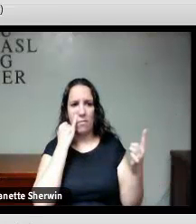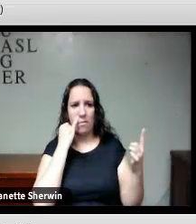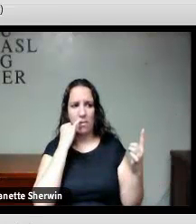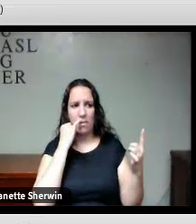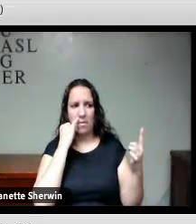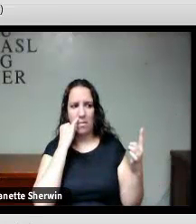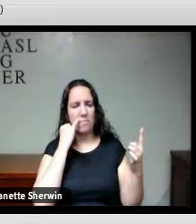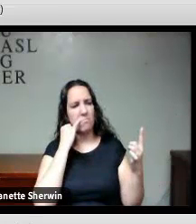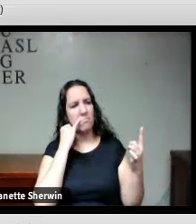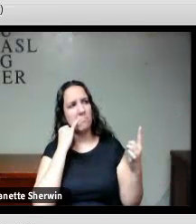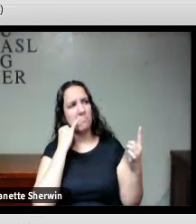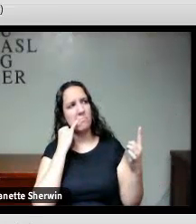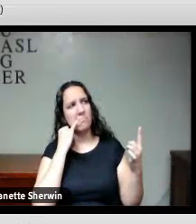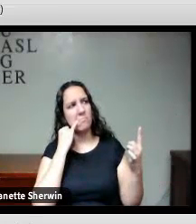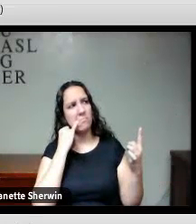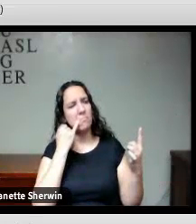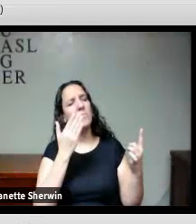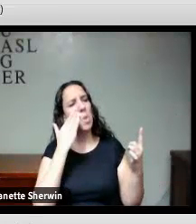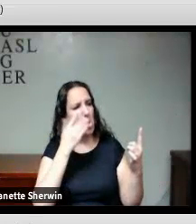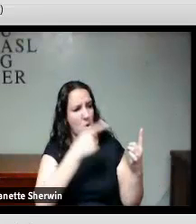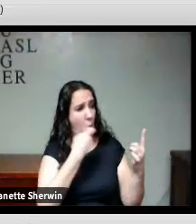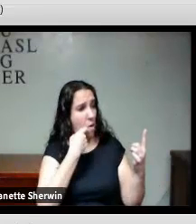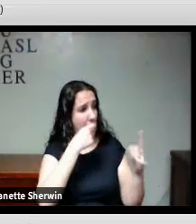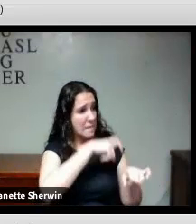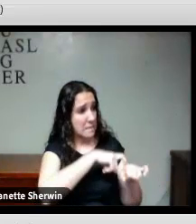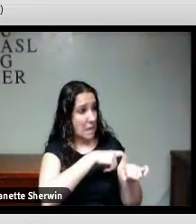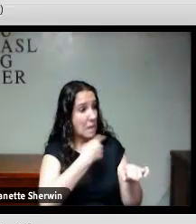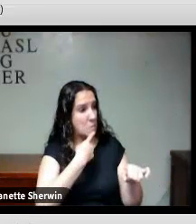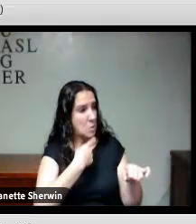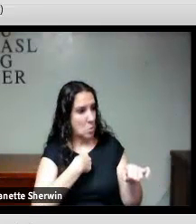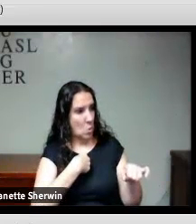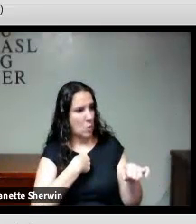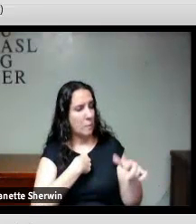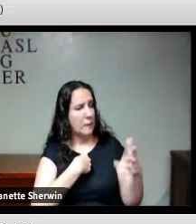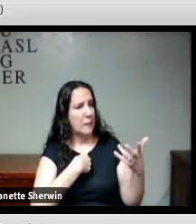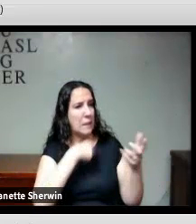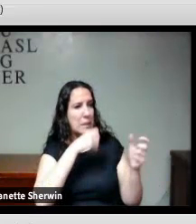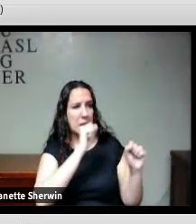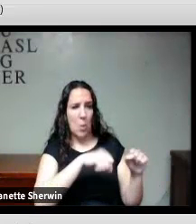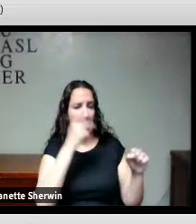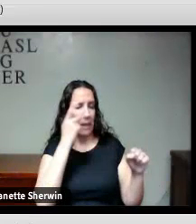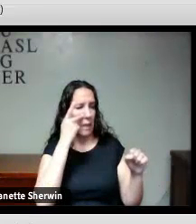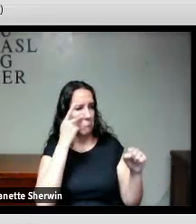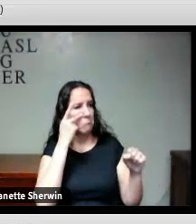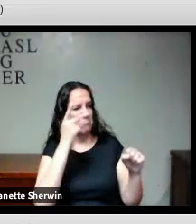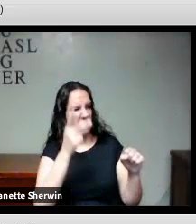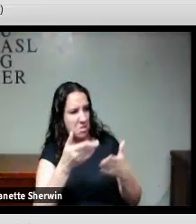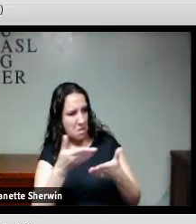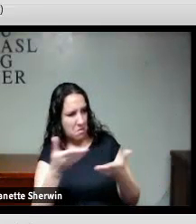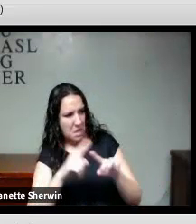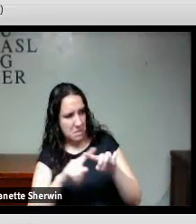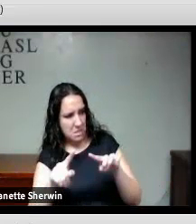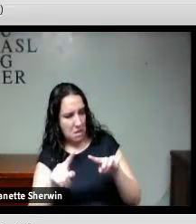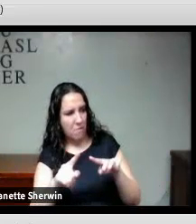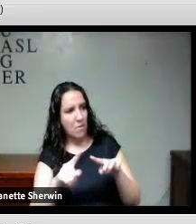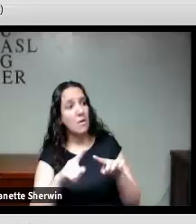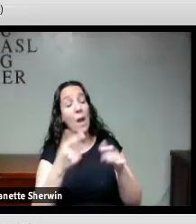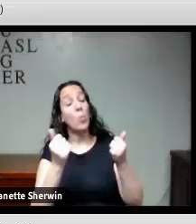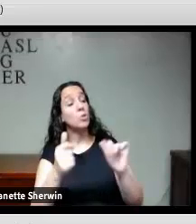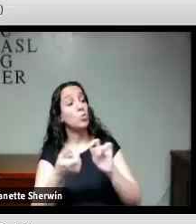might say, you know, Mrs. Smith, the last time you were in, you mentioned to us that we could look at this a little differently, and we are trying to do